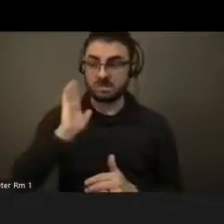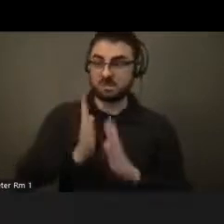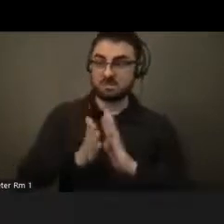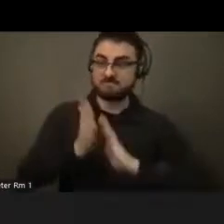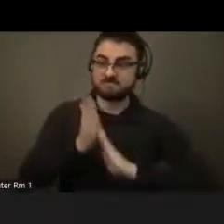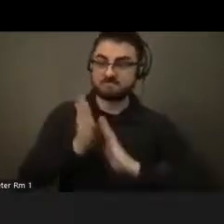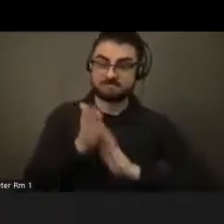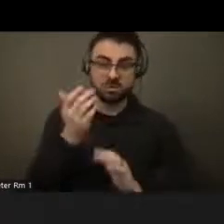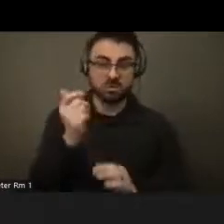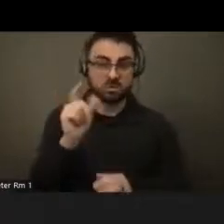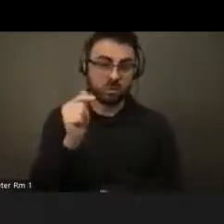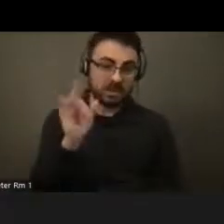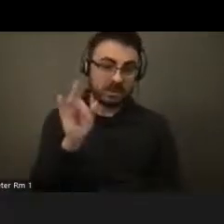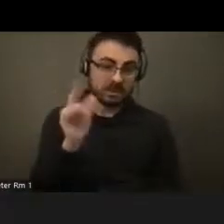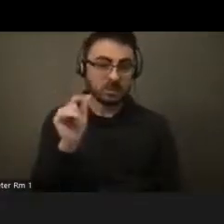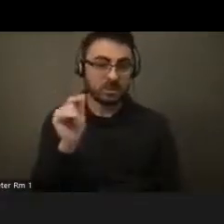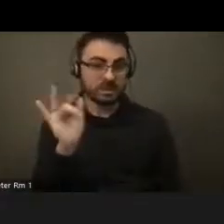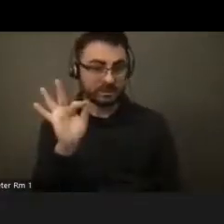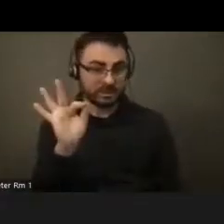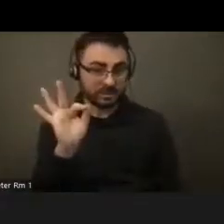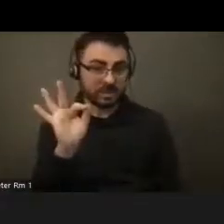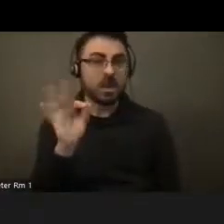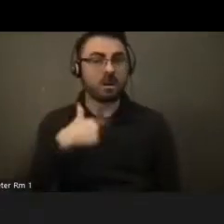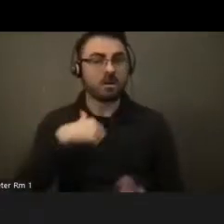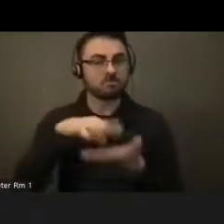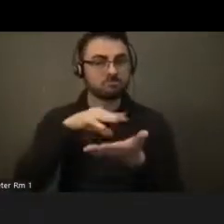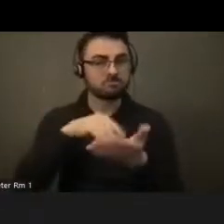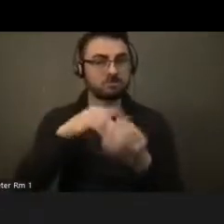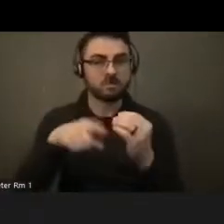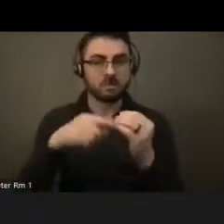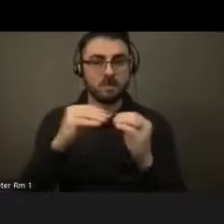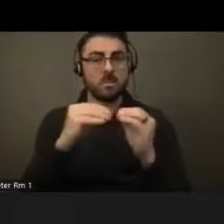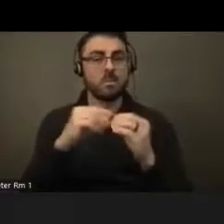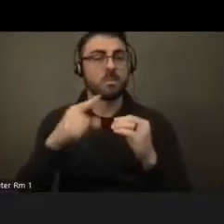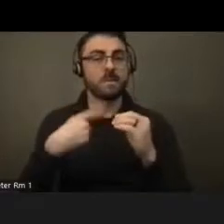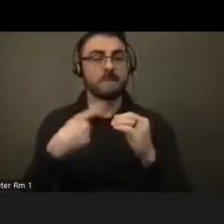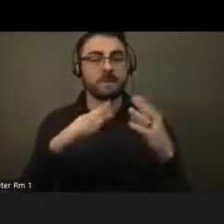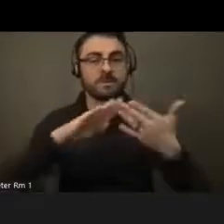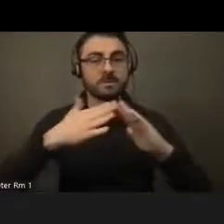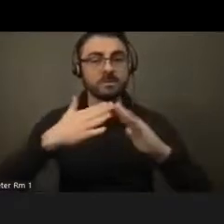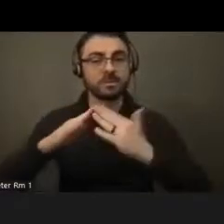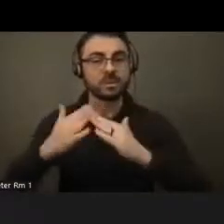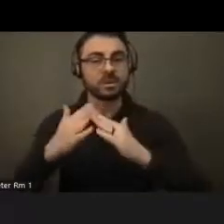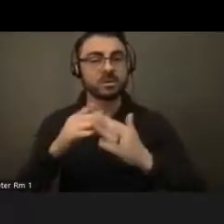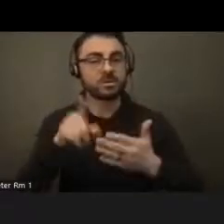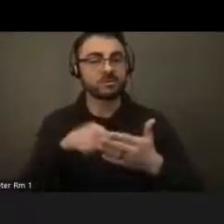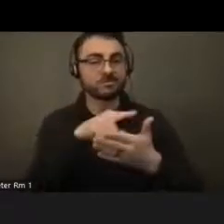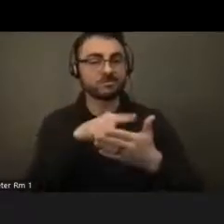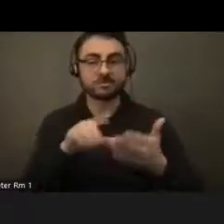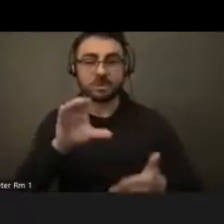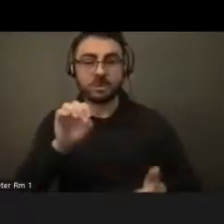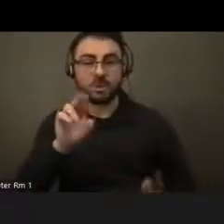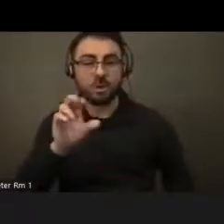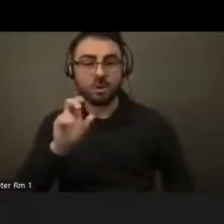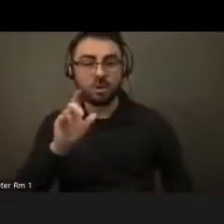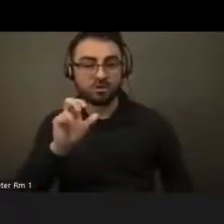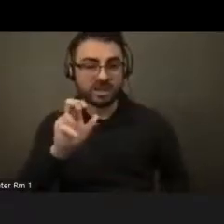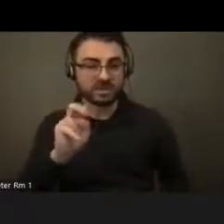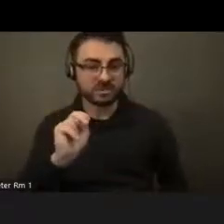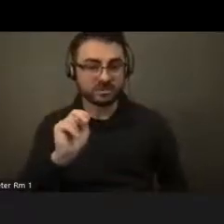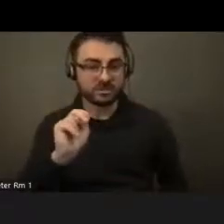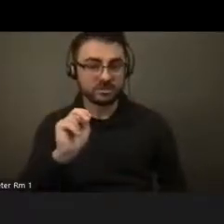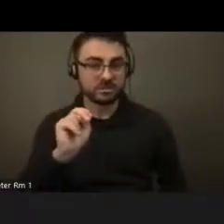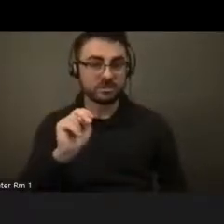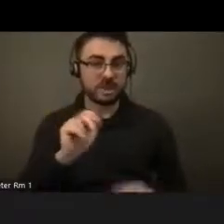have learned a lot more about community corrections and how vital it is to provide folks with the